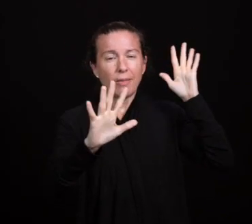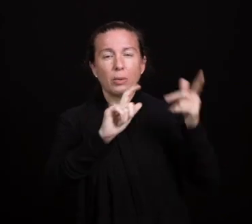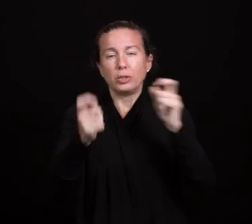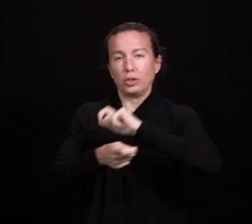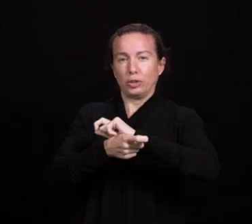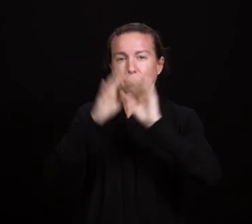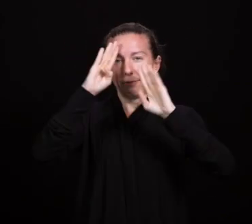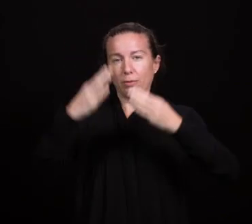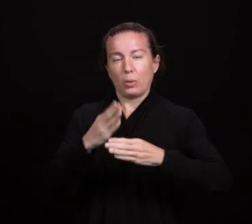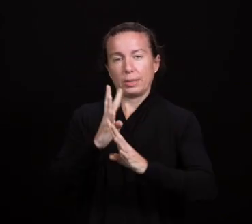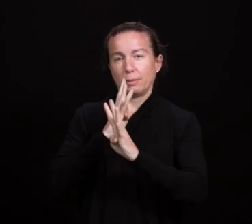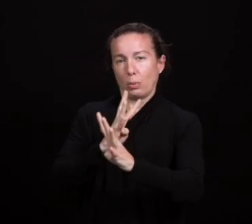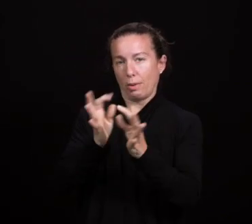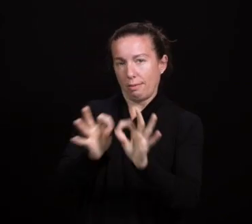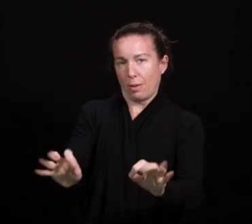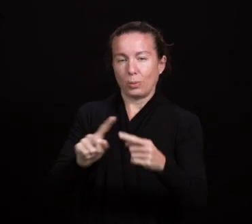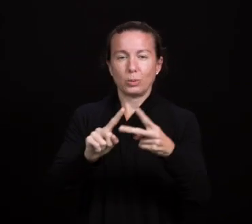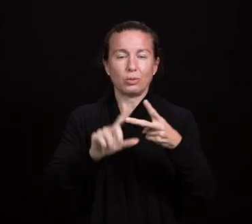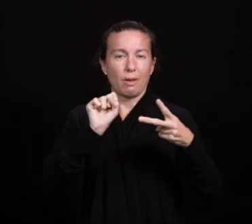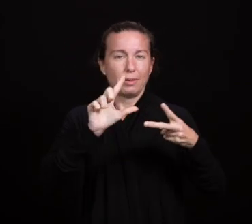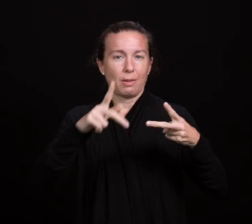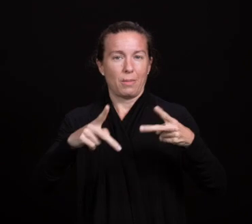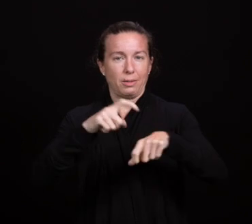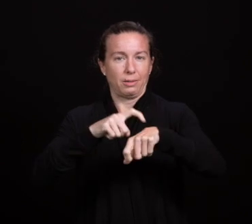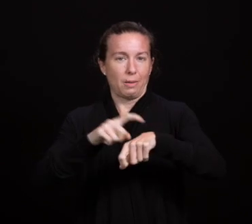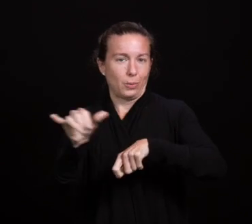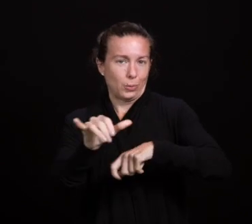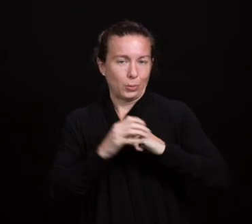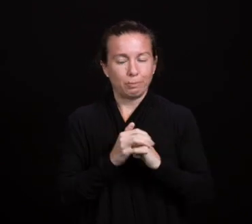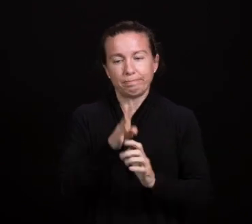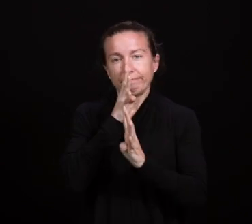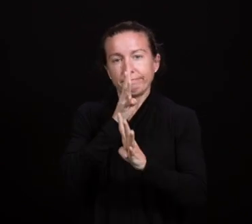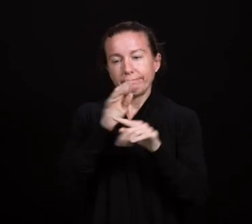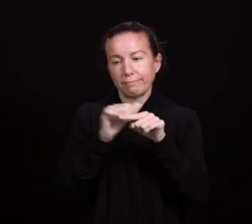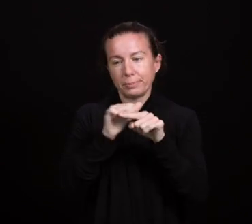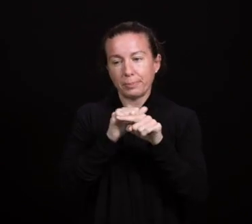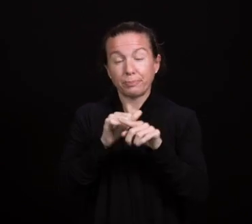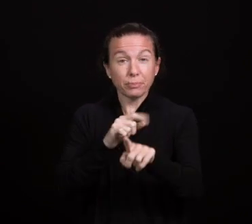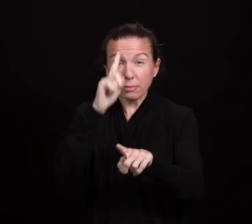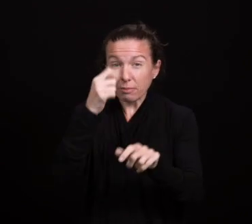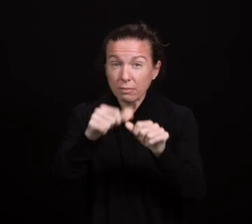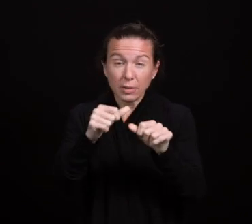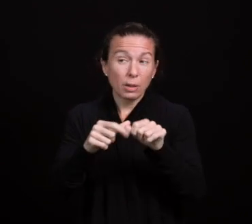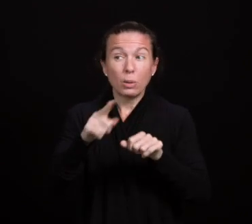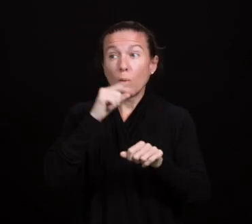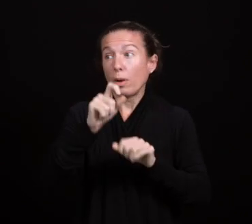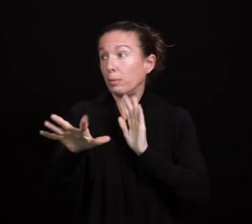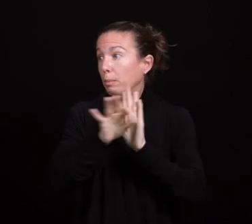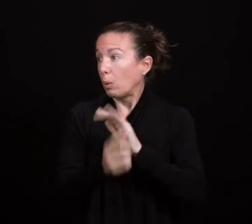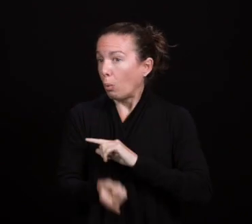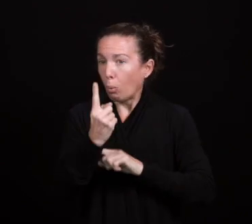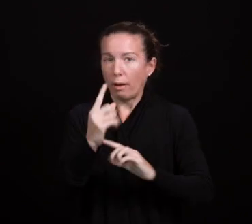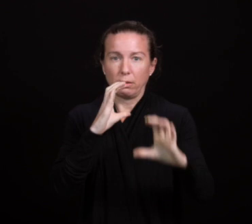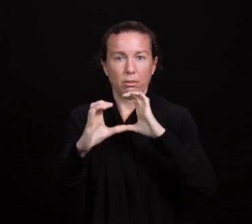spoken language and speech therapy. But I think it's important to remember that you're not locked into a communication method, and it's